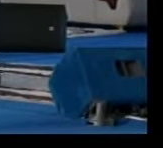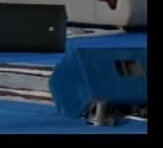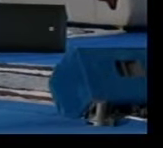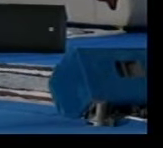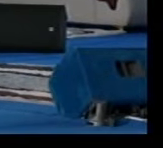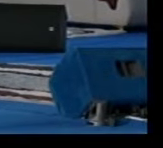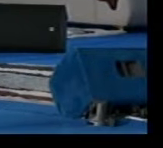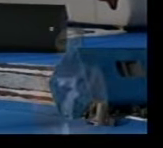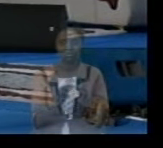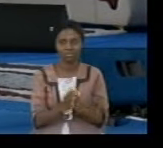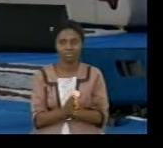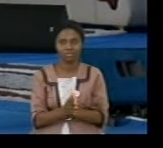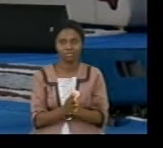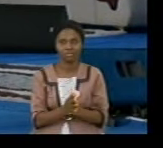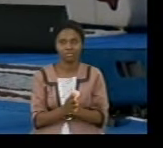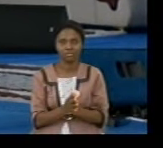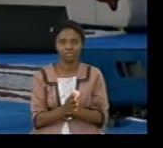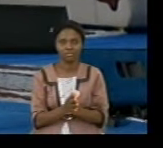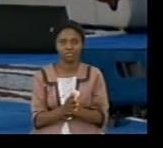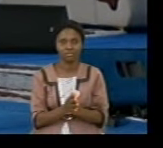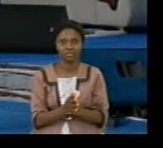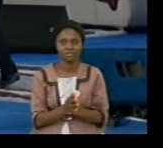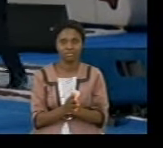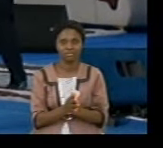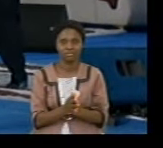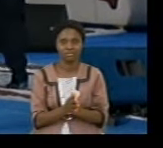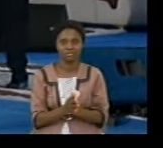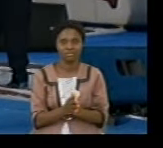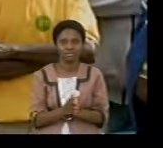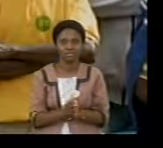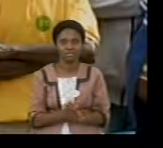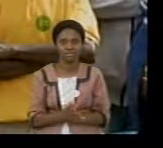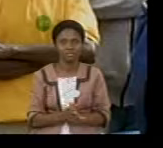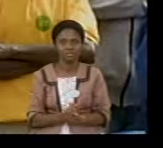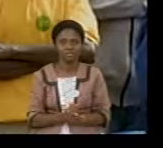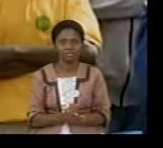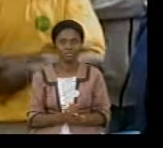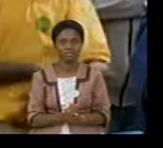follow Christ, I said, praise the Lord.